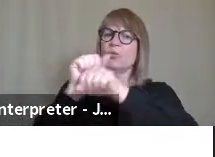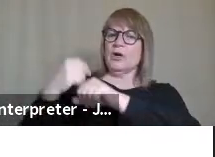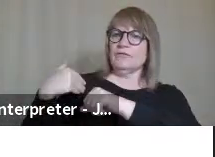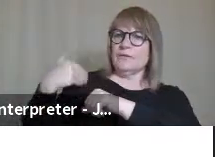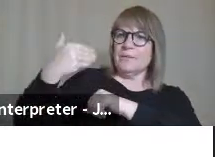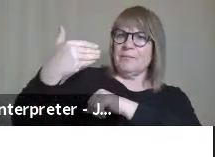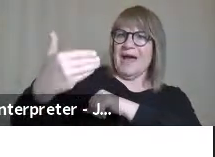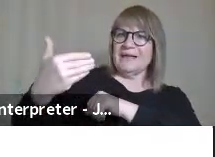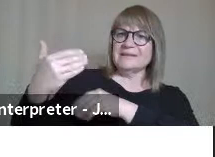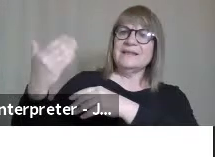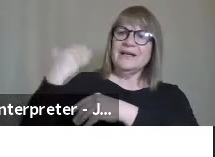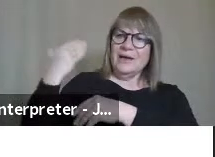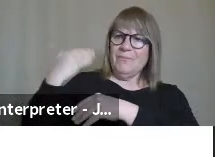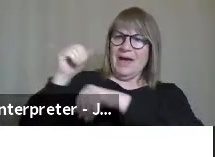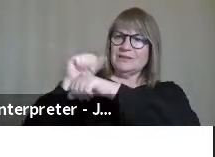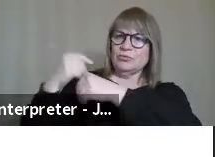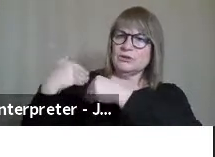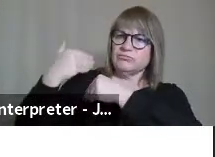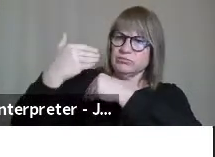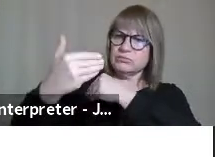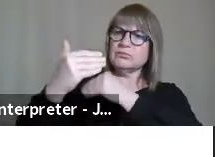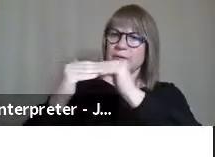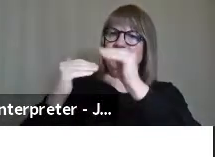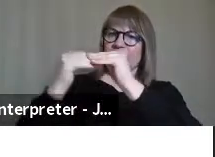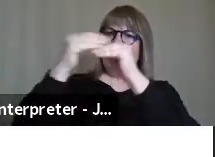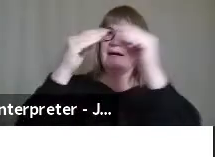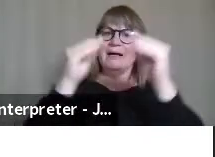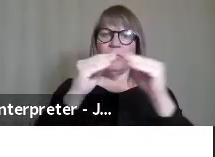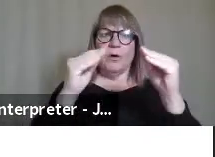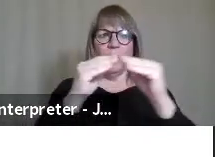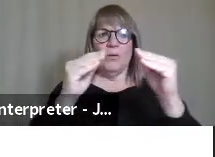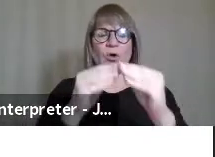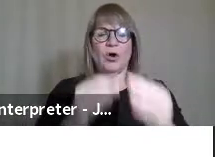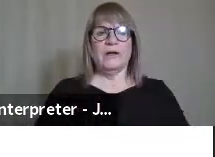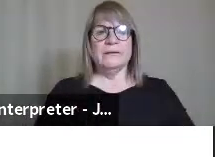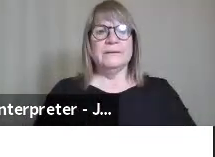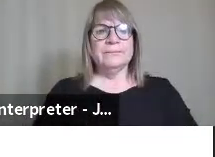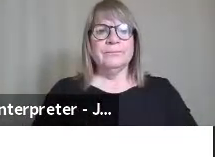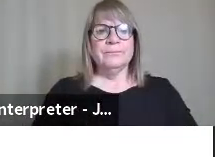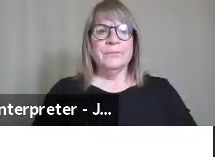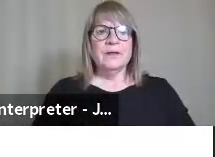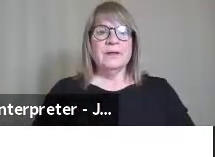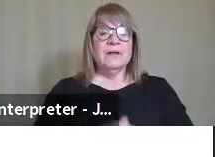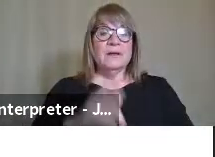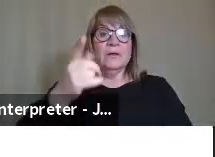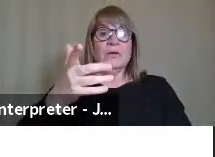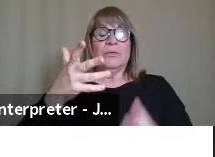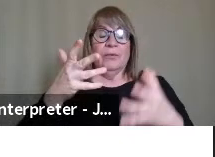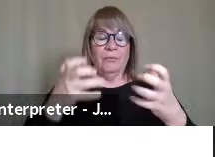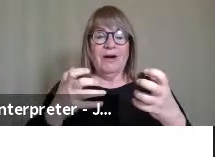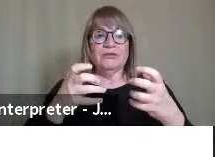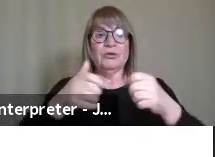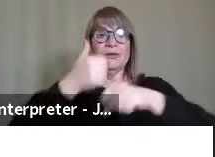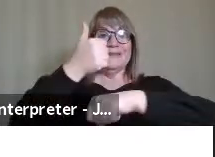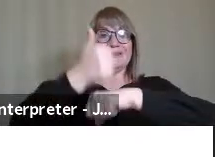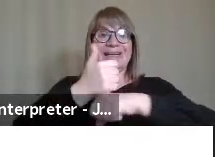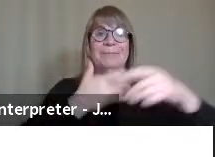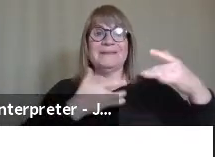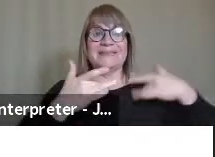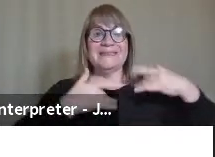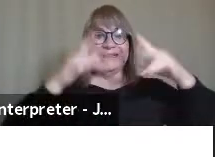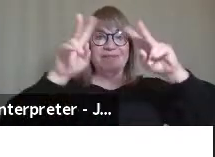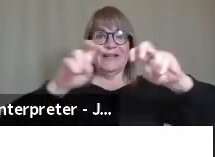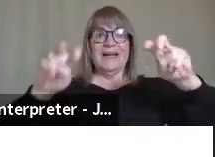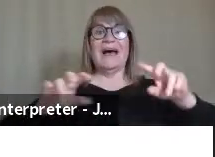some future goals that we hope to move this a little bit more forward conducting a sensitivity analysis on a regional classification and then of course